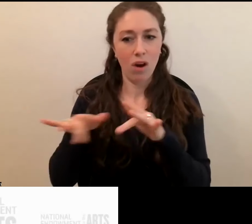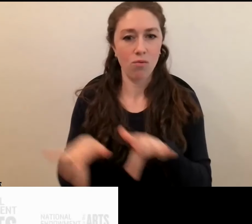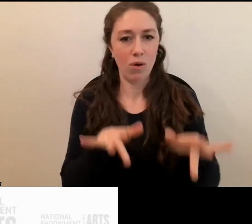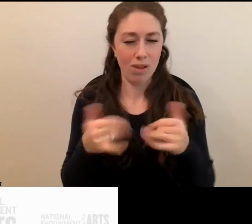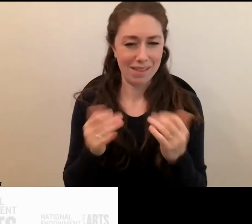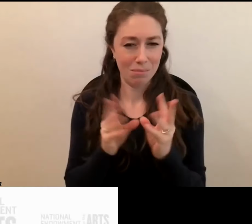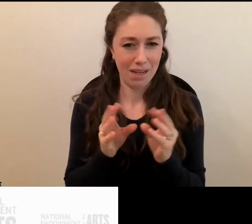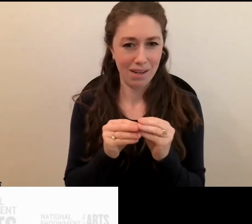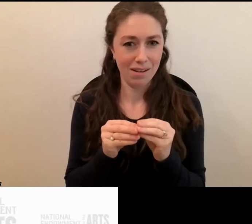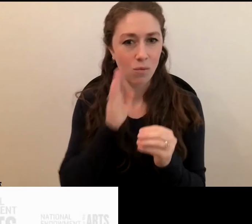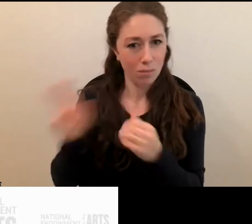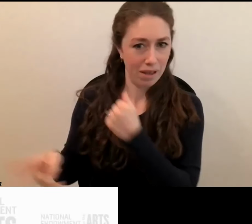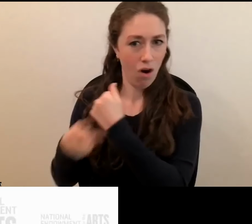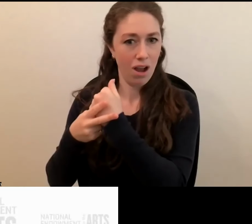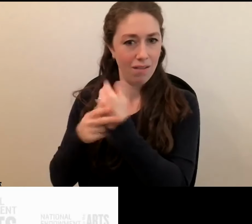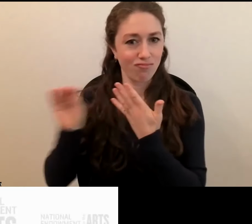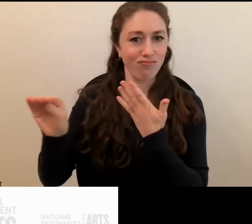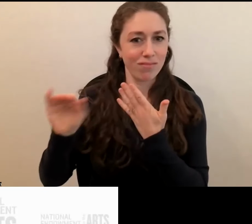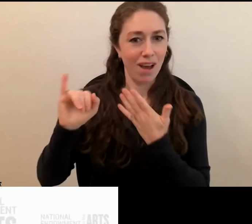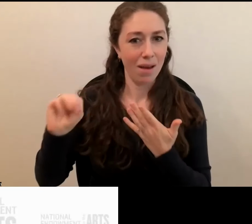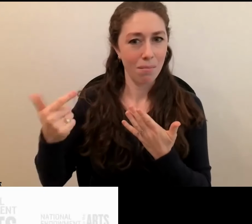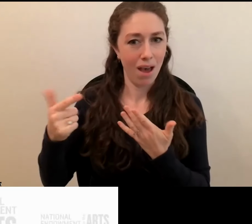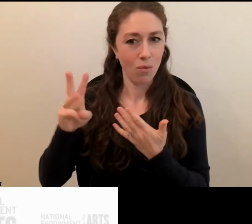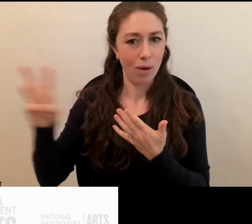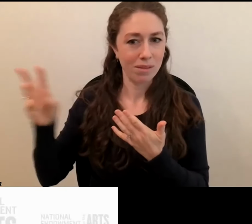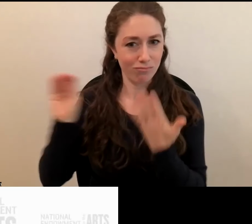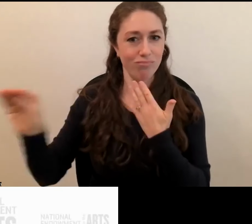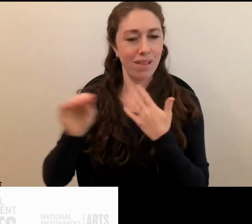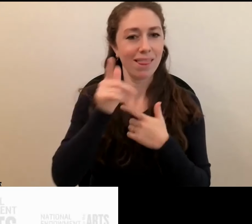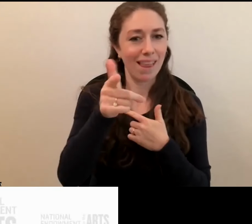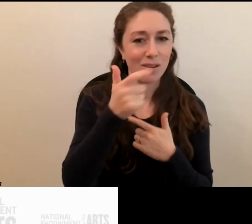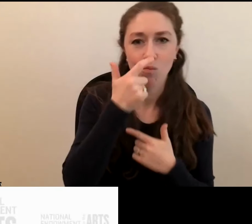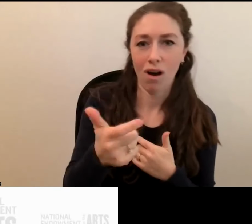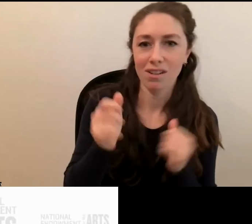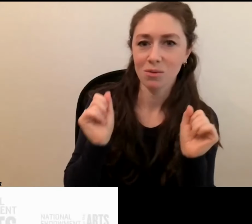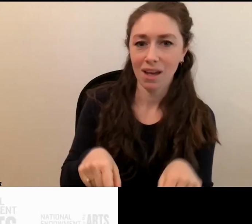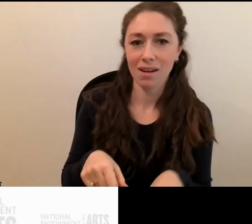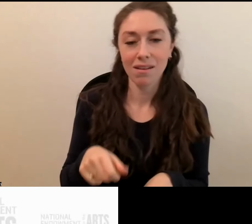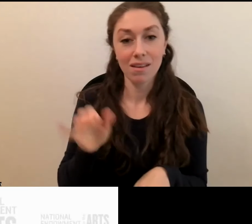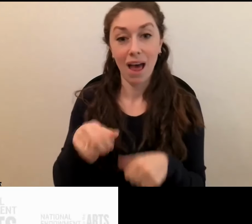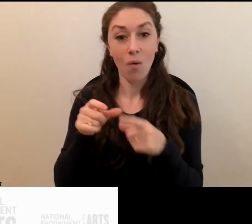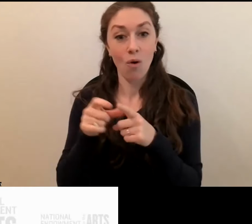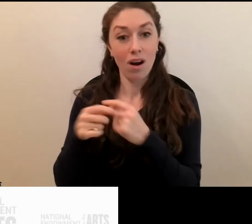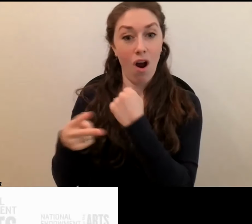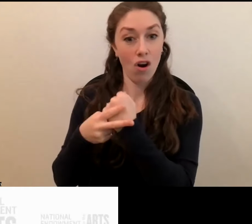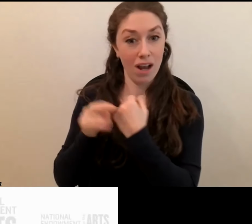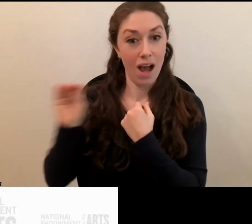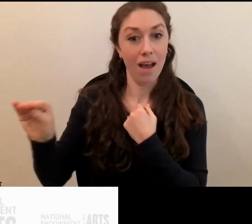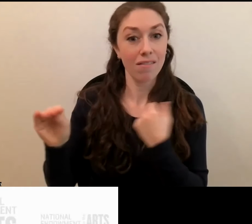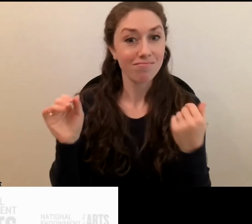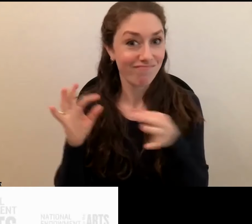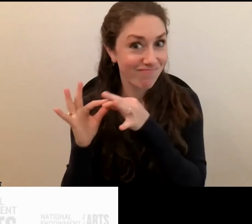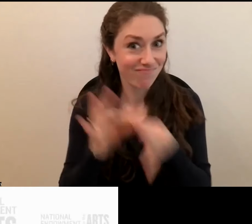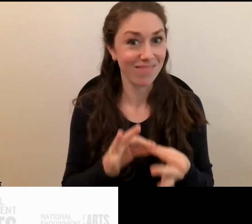and it will be archived on our IMAG website. And I've intentionally used that word archive because it does relate to today's